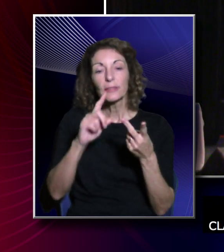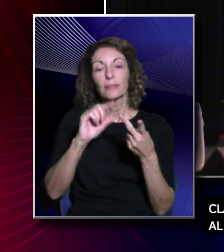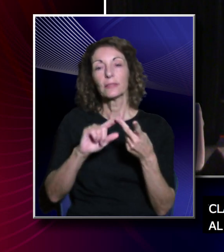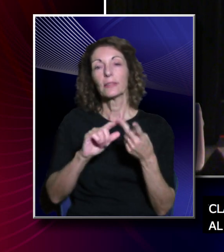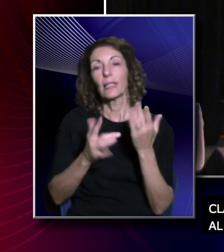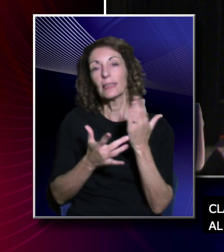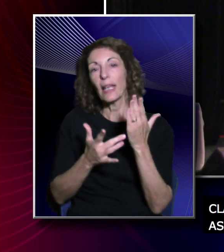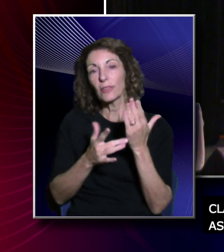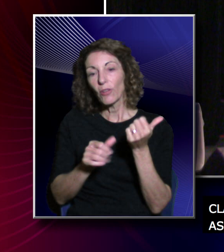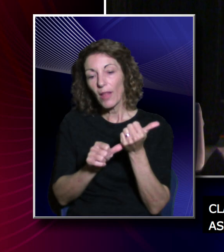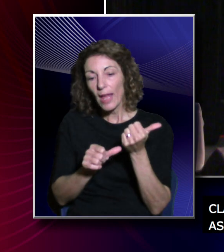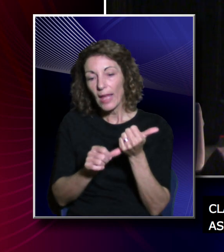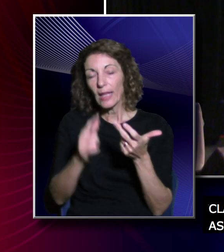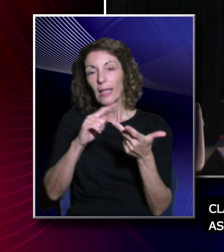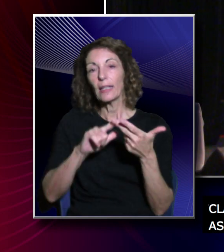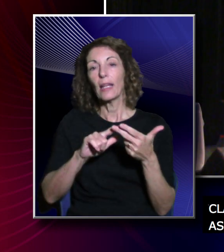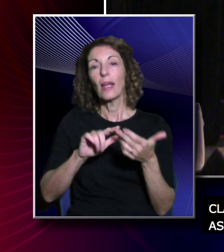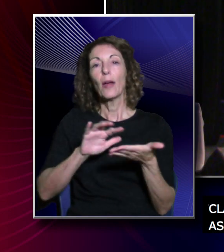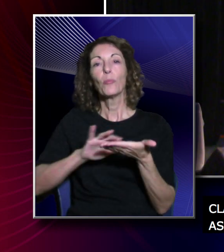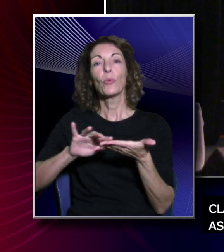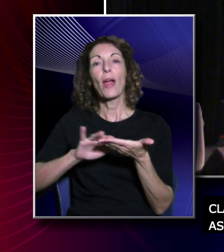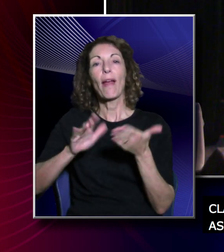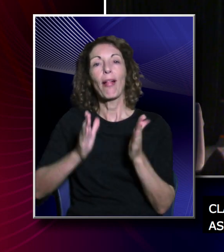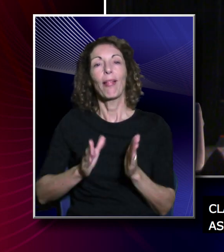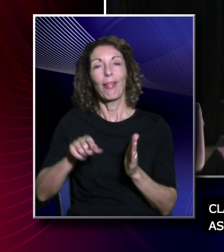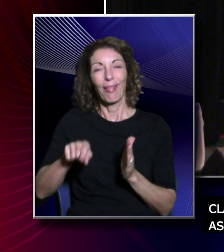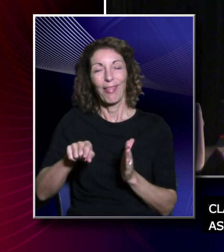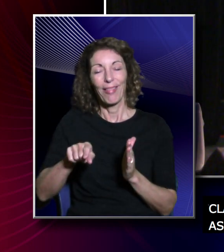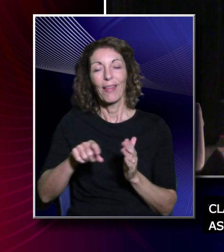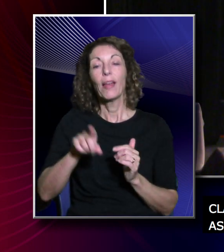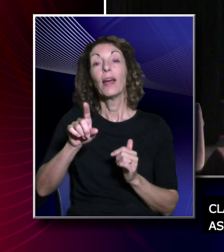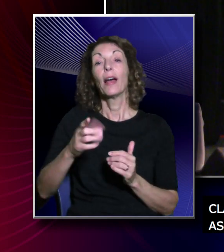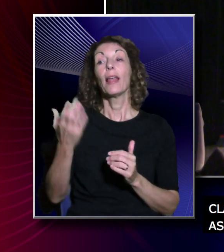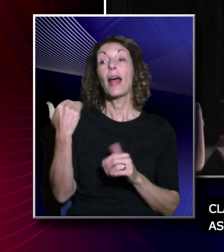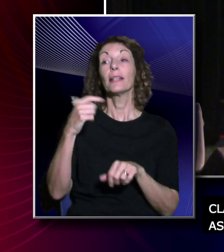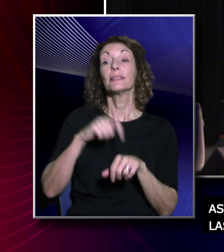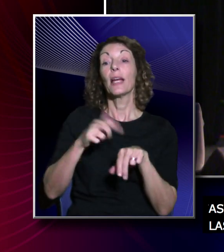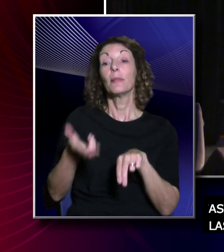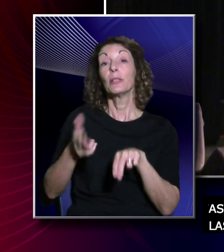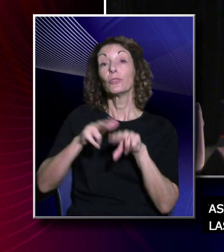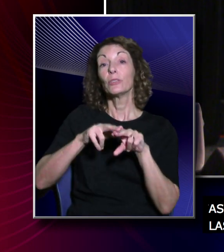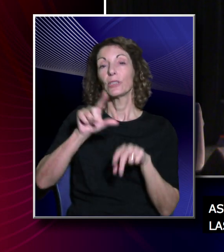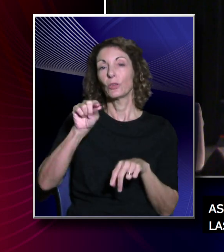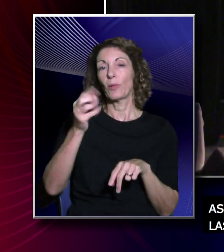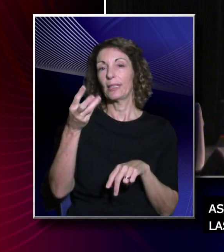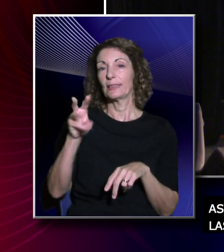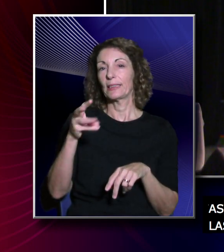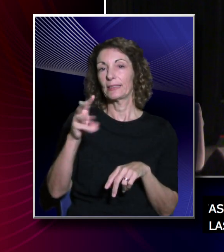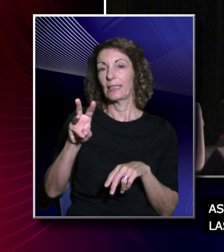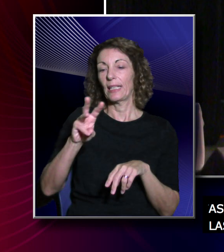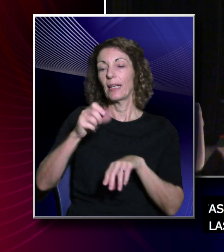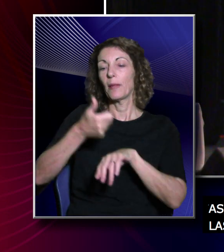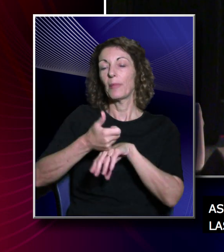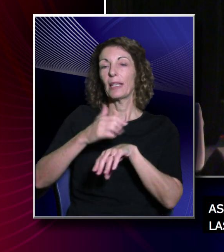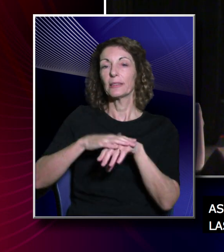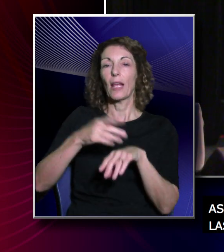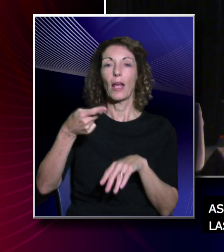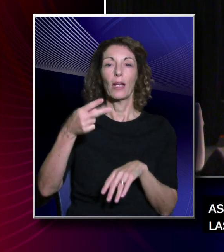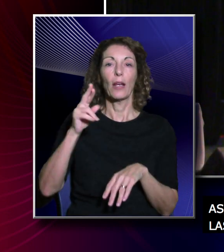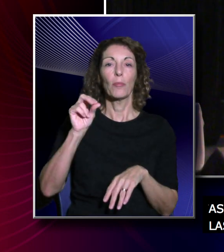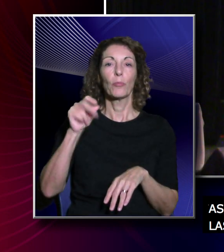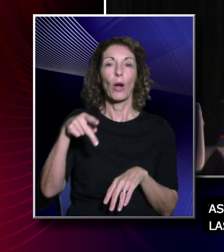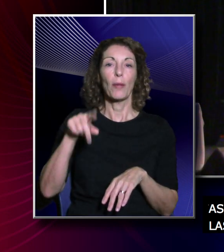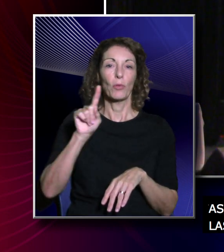and braillists, Okay. their last increase was given in 2016 based on Prop 123.